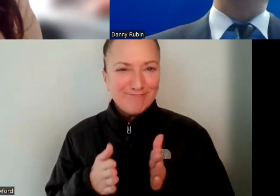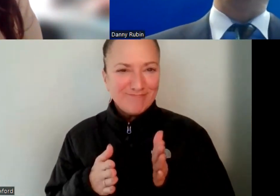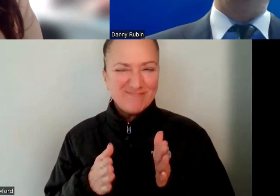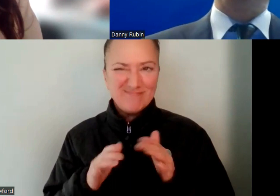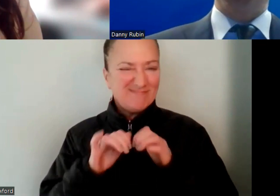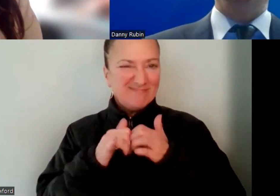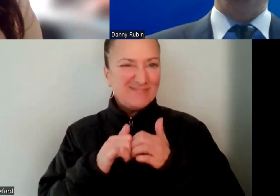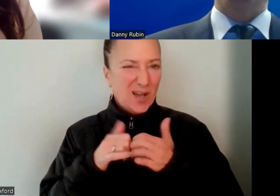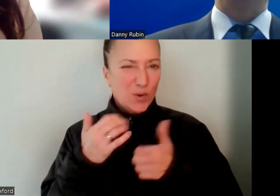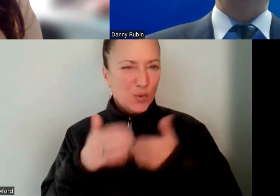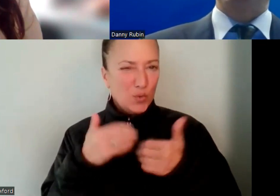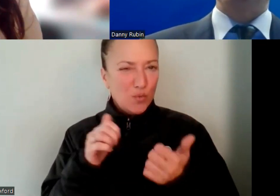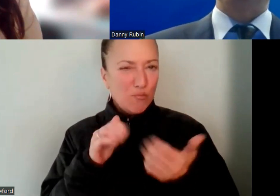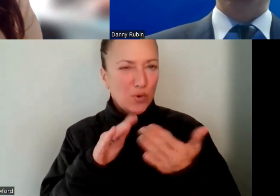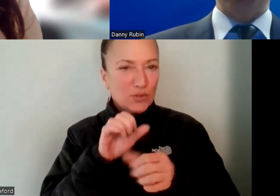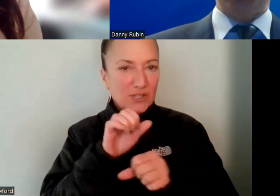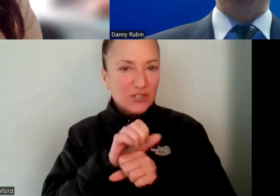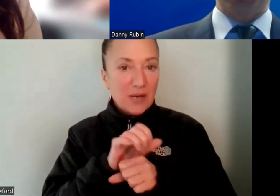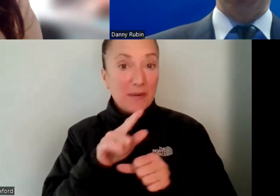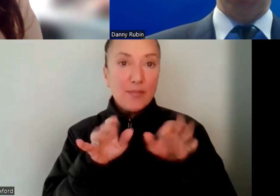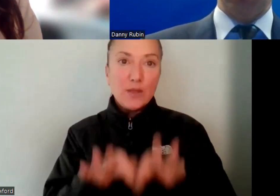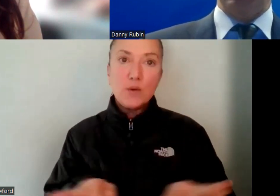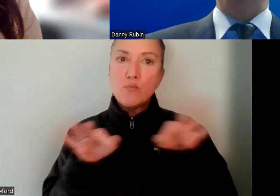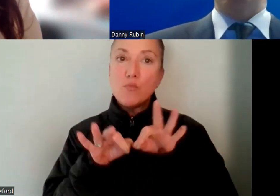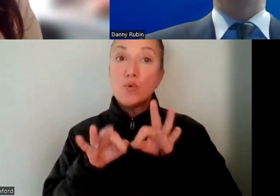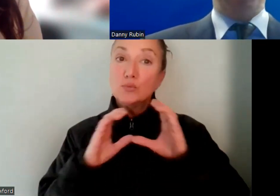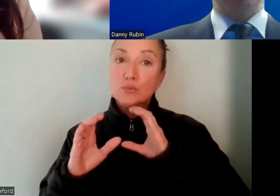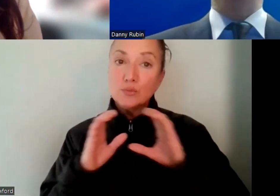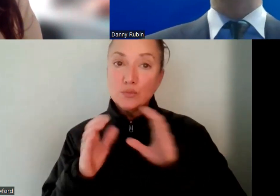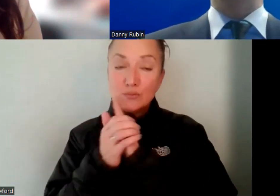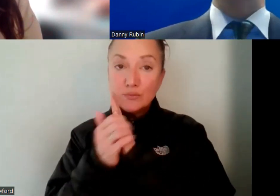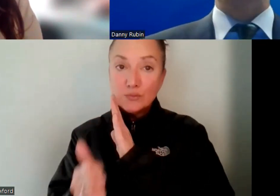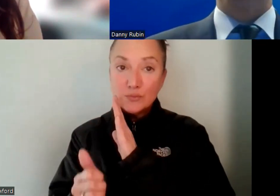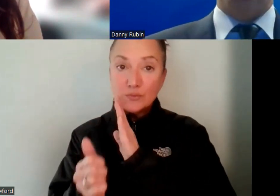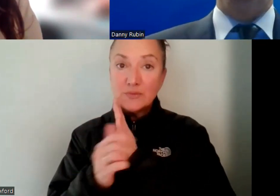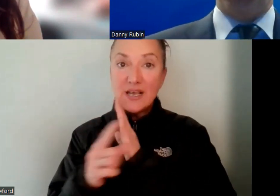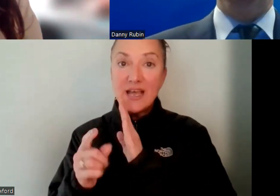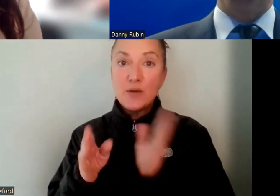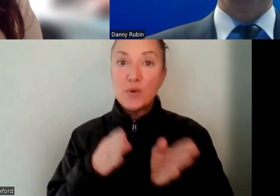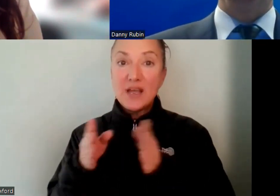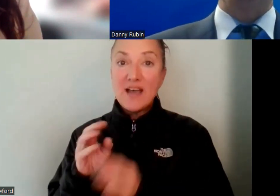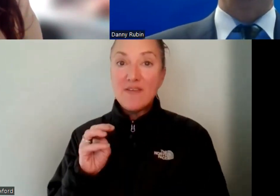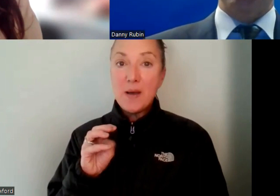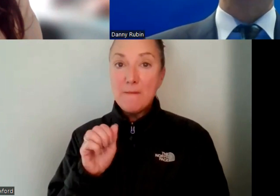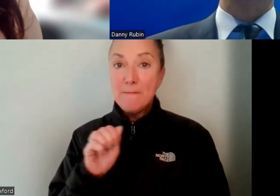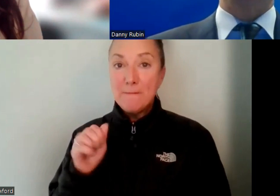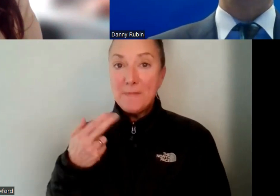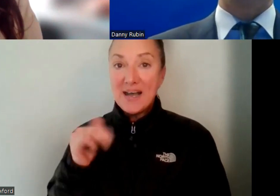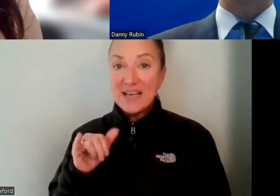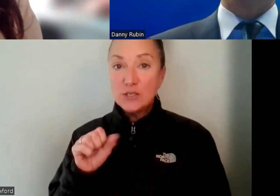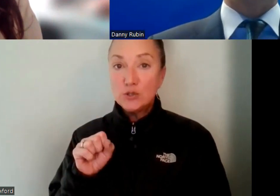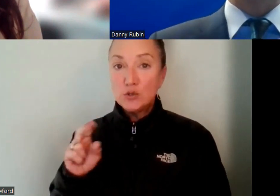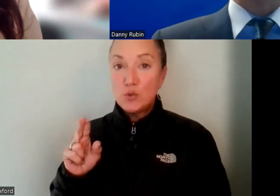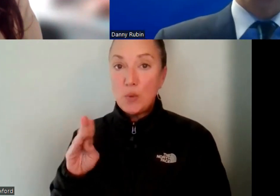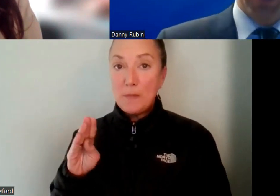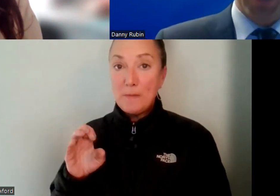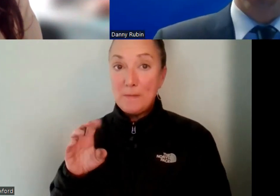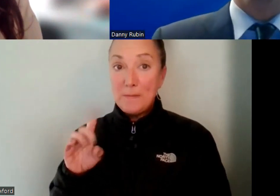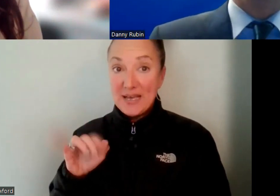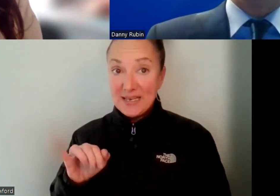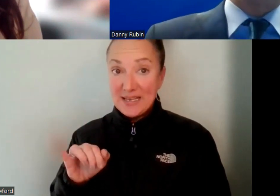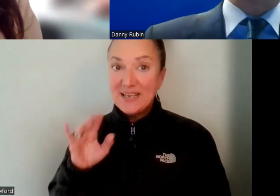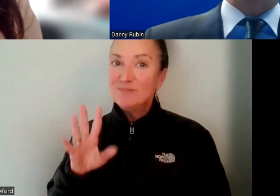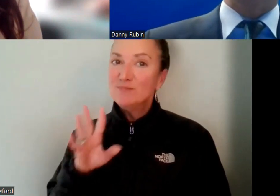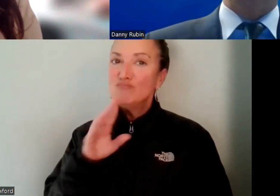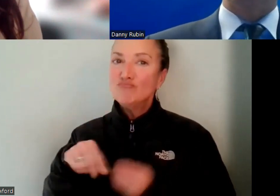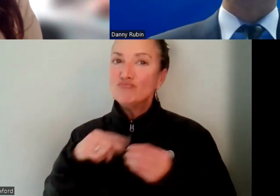job and also the importance of communication skills. And we have Maahi Subedi here, our special guest, who we will talk with in